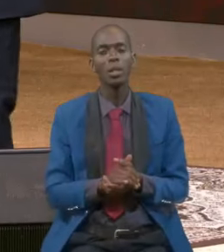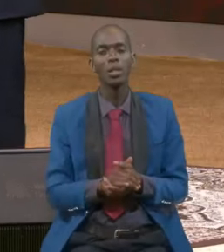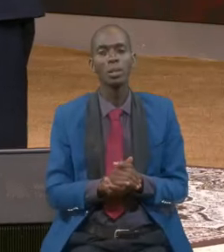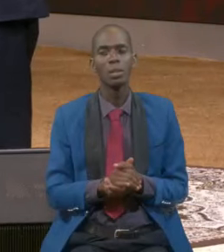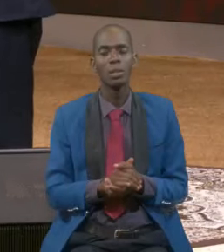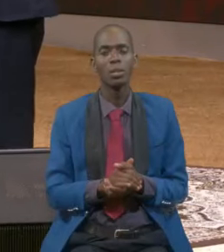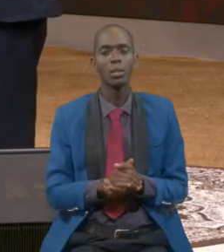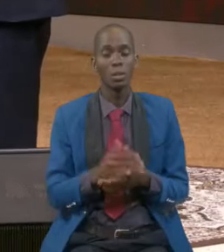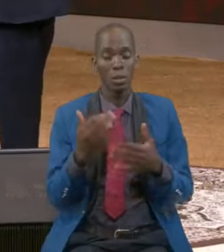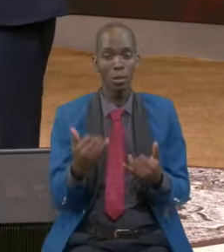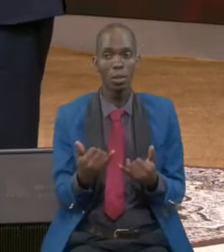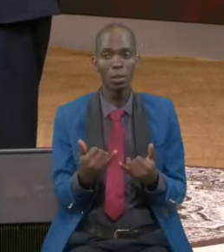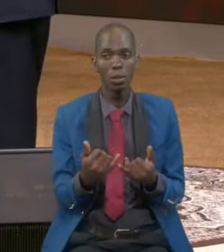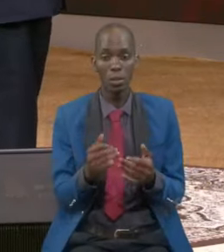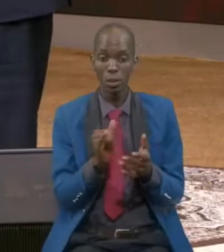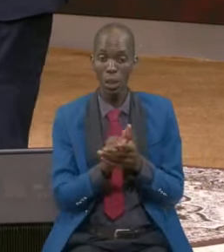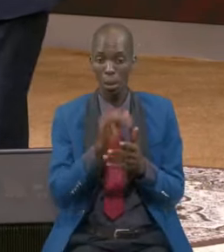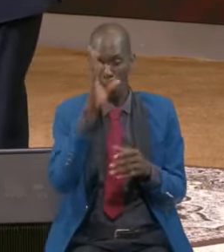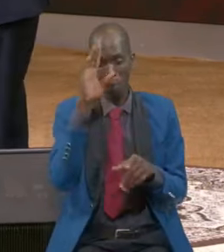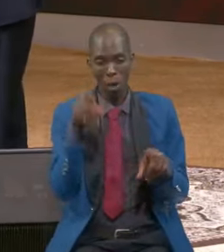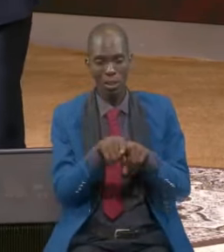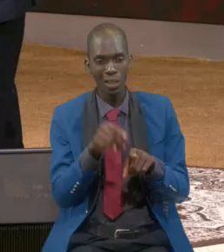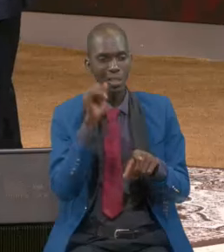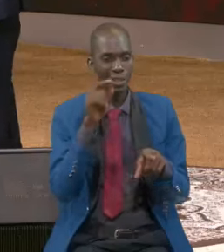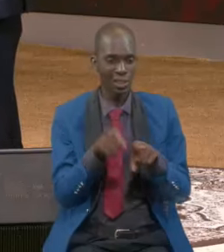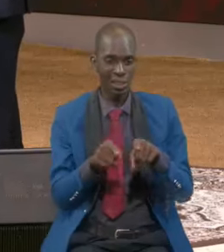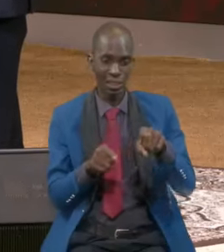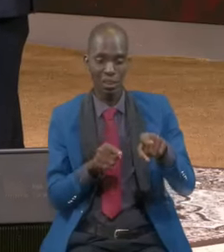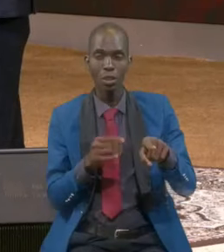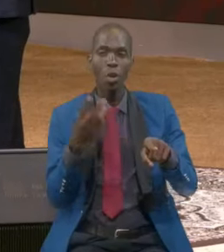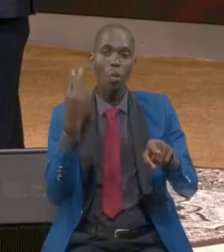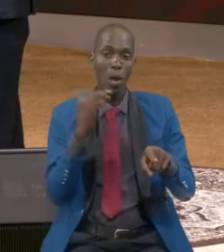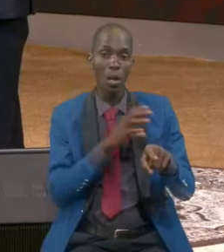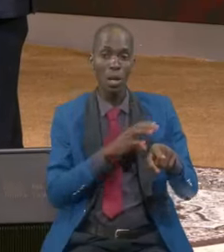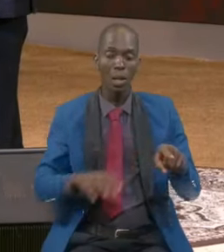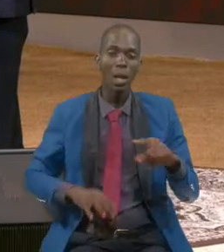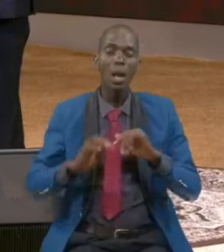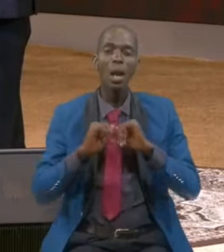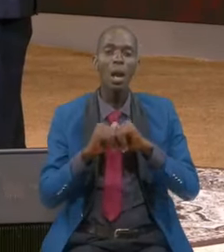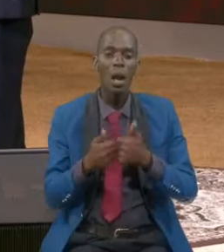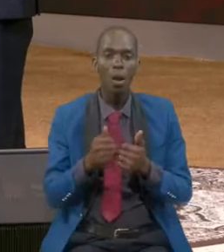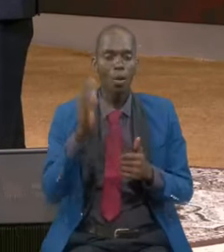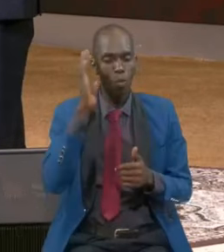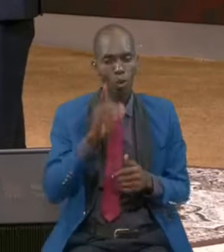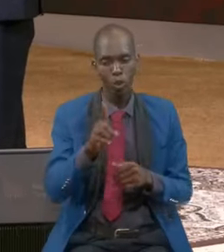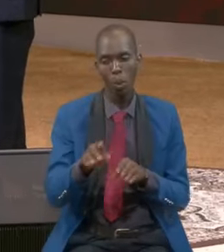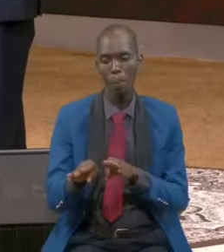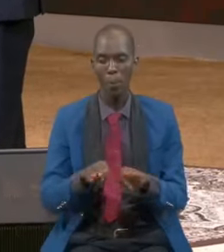What if that brother, that sister, if he were Christ, how will you